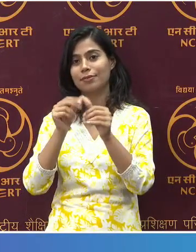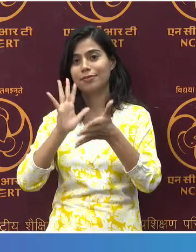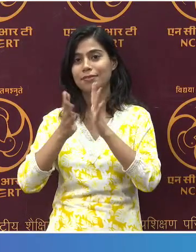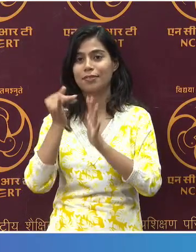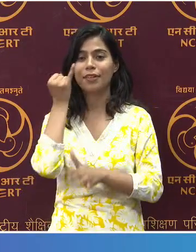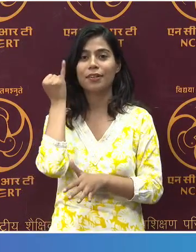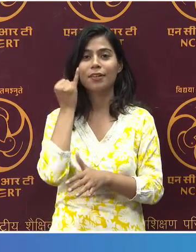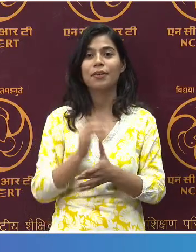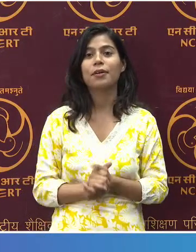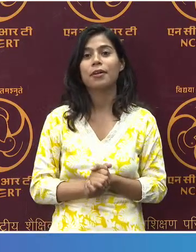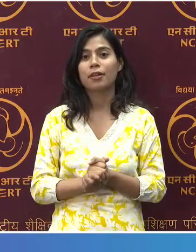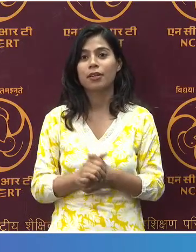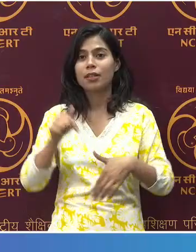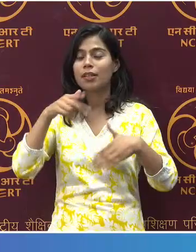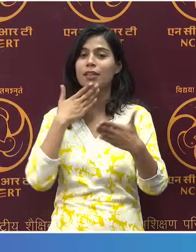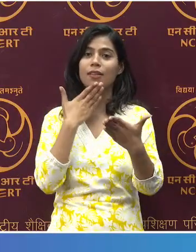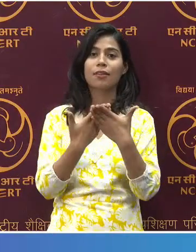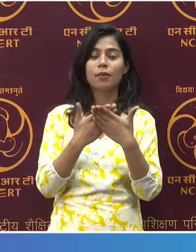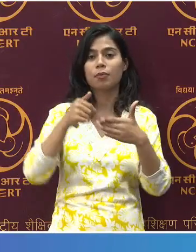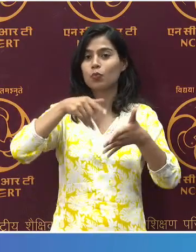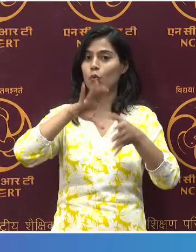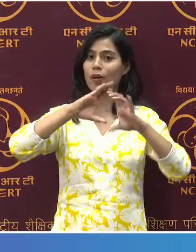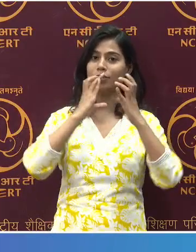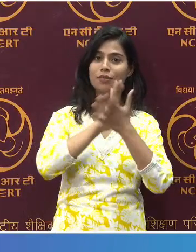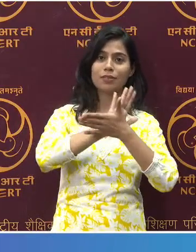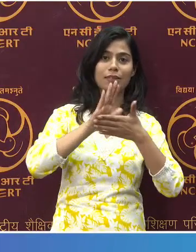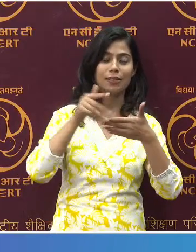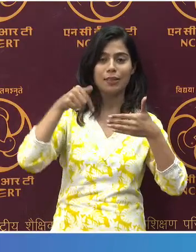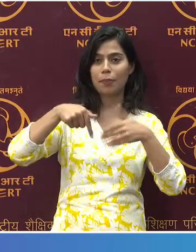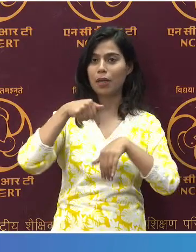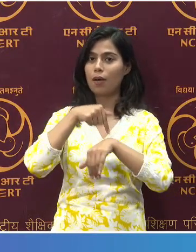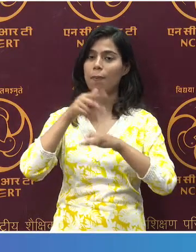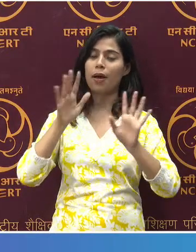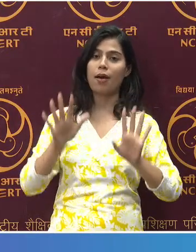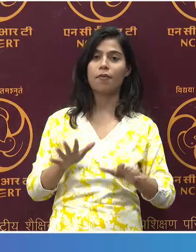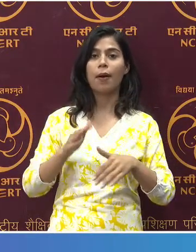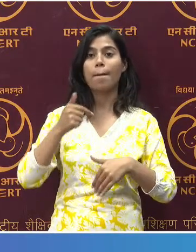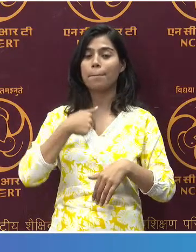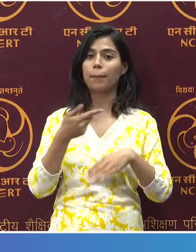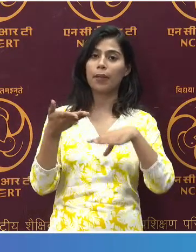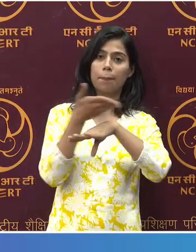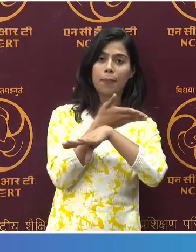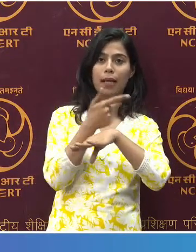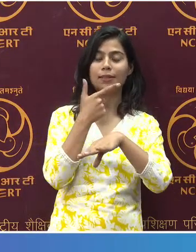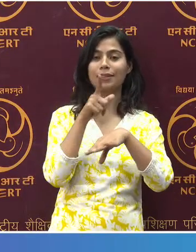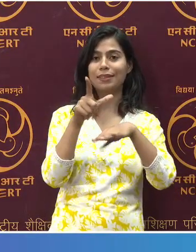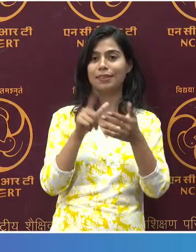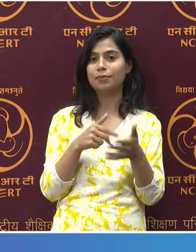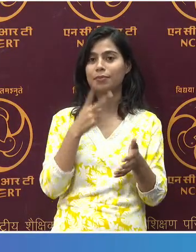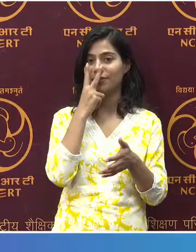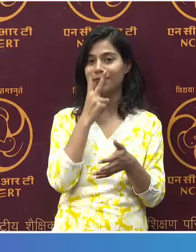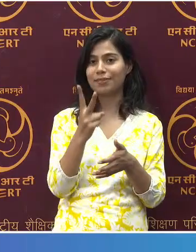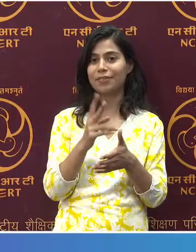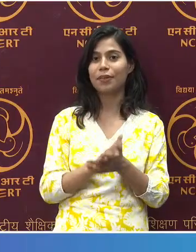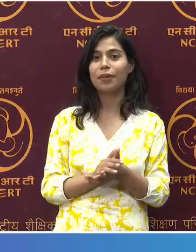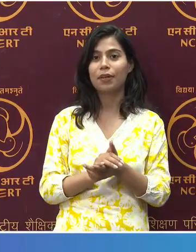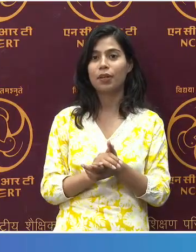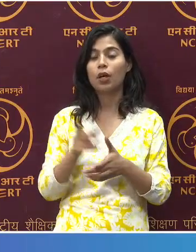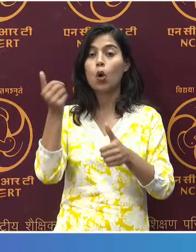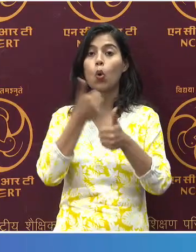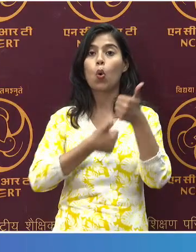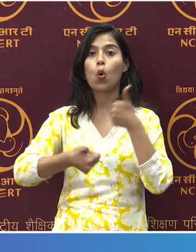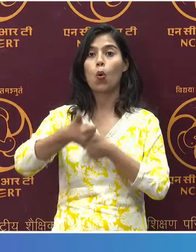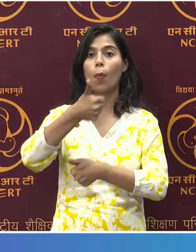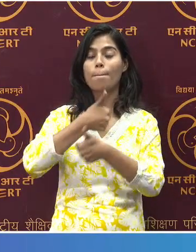you so much. It's now time for me to wrap up the session over here. But before I leave, let's take a quick look at this ongoing competition